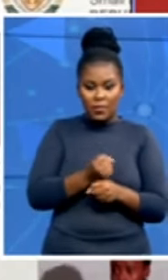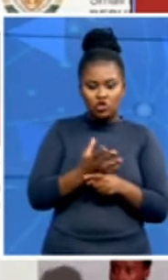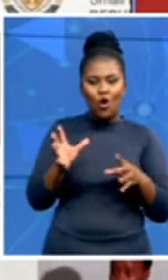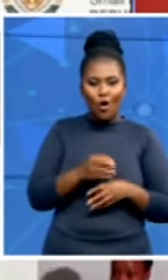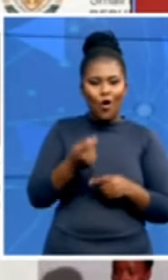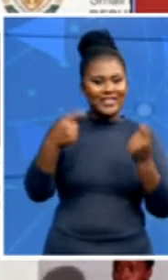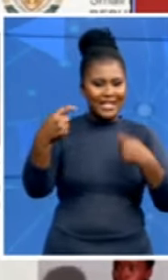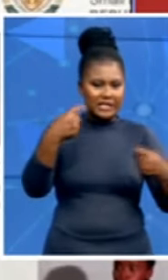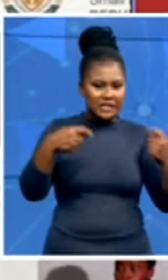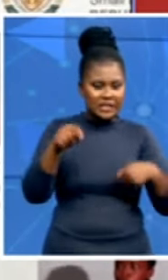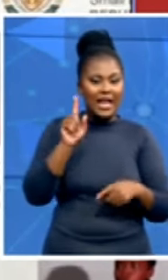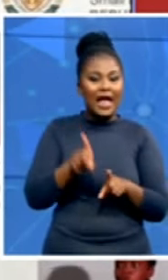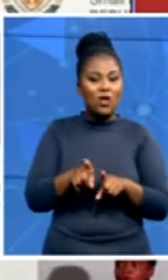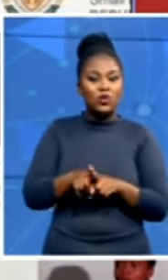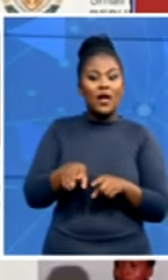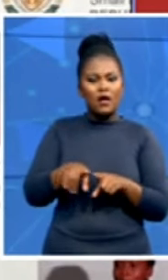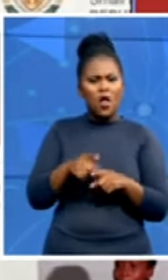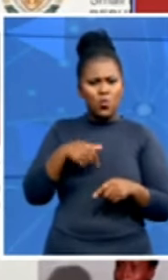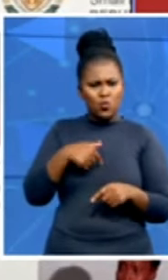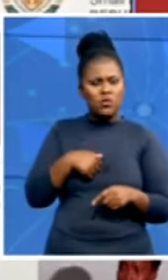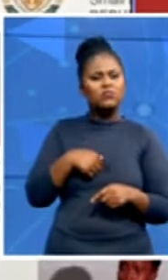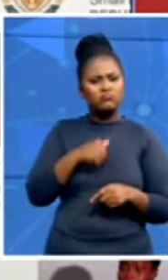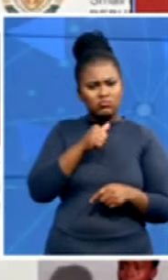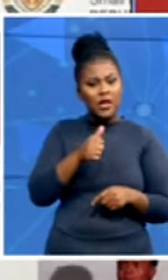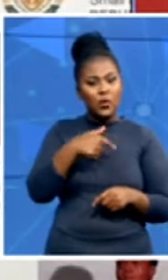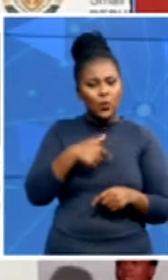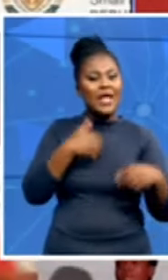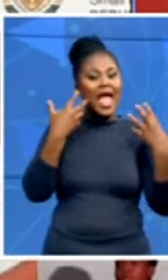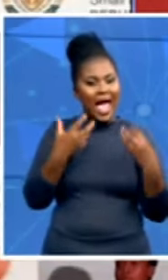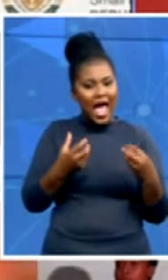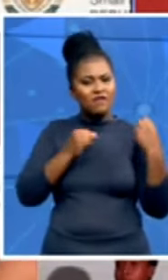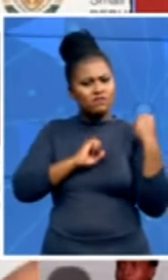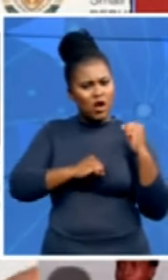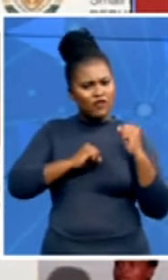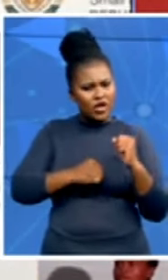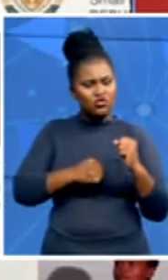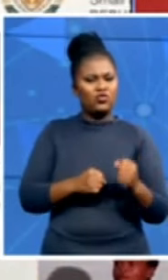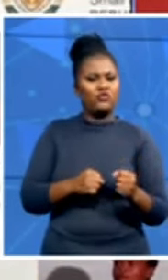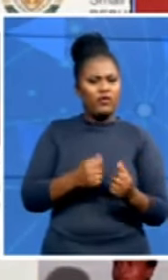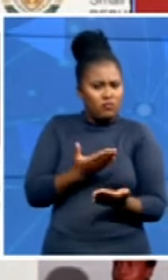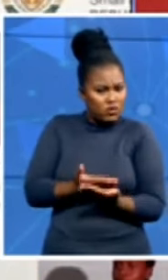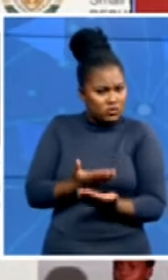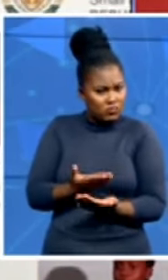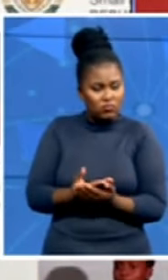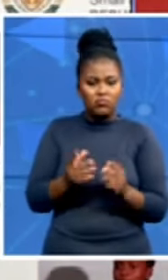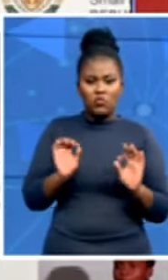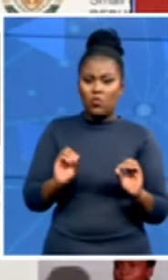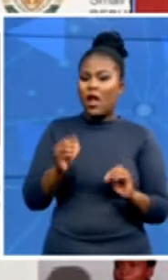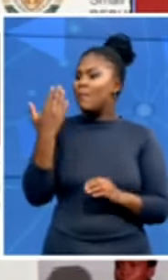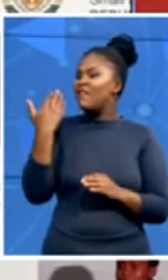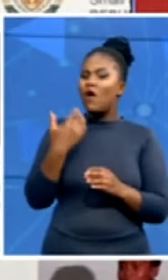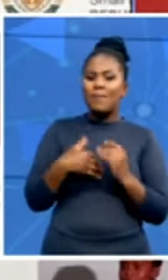say we do have a manufacturing capability. Earlier, and I made an example of the Mercedes-Benz to